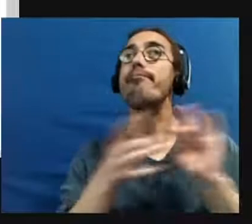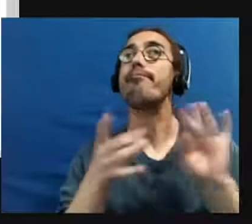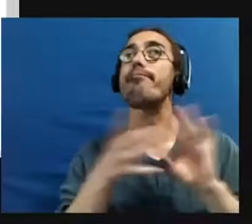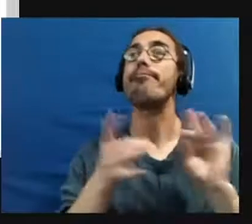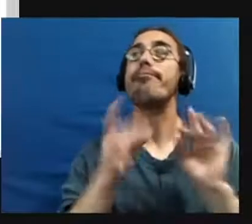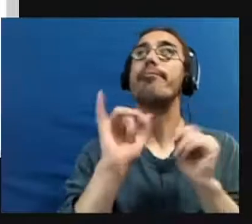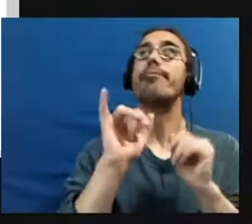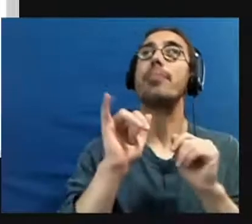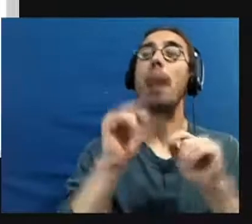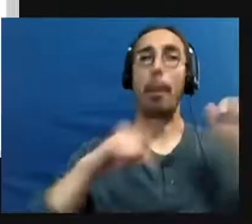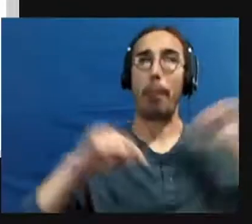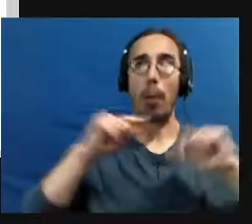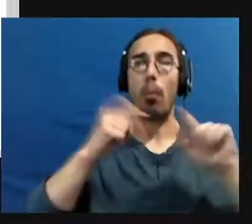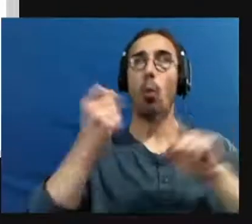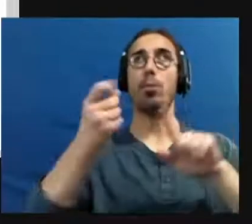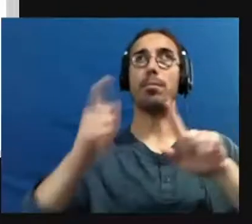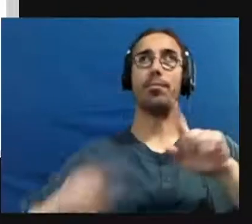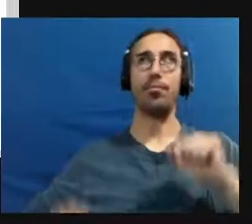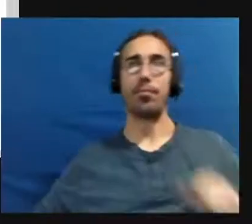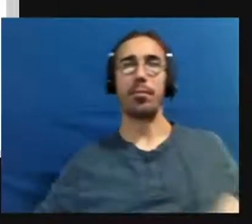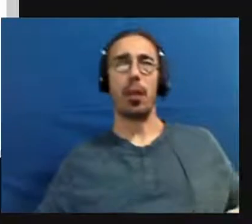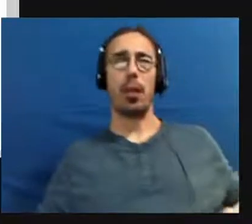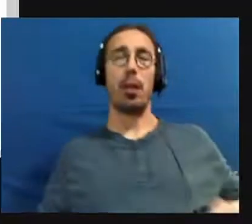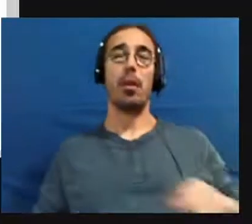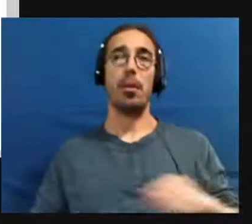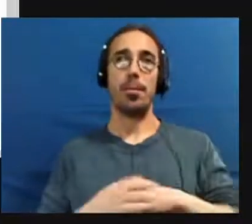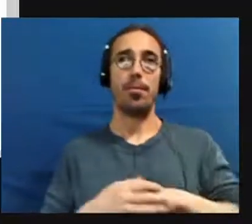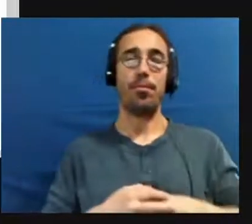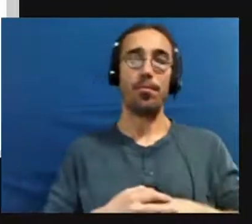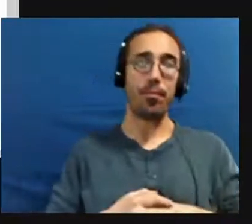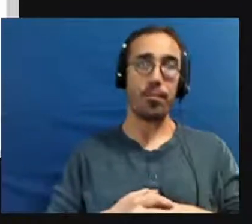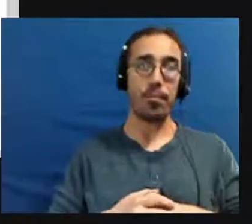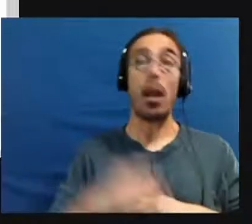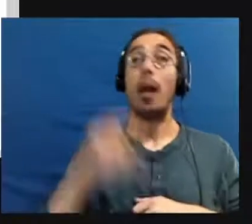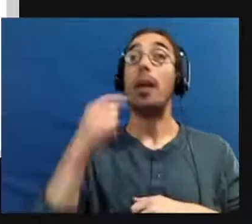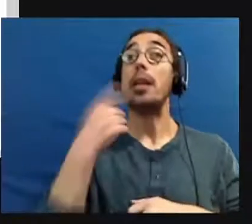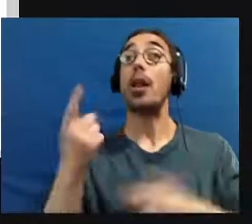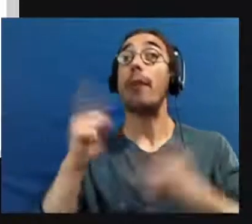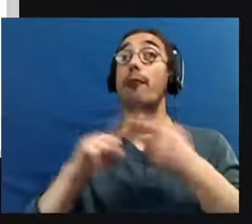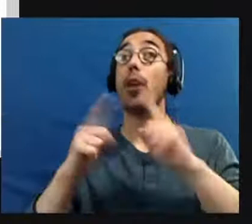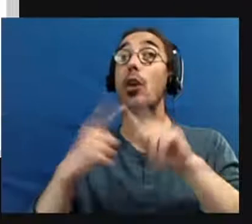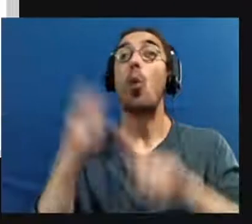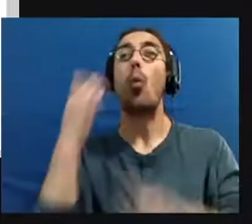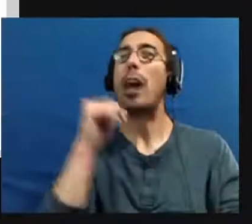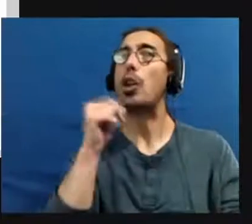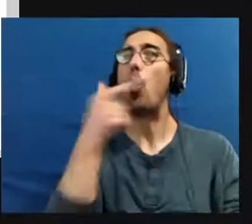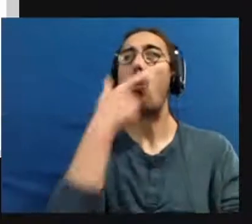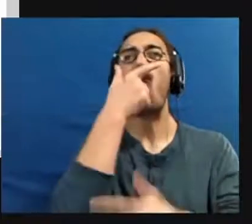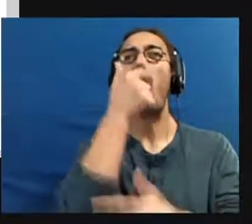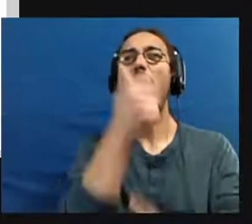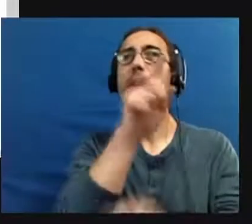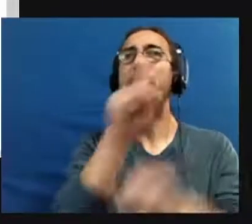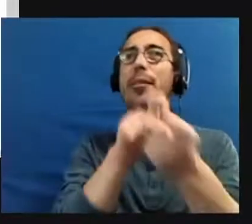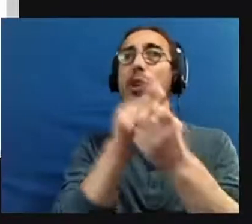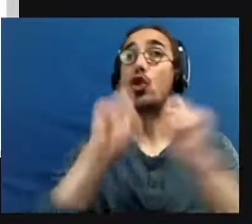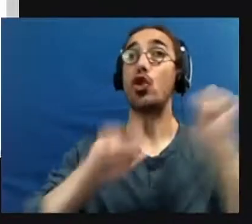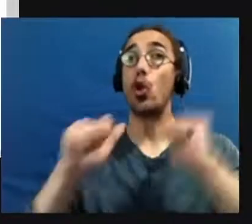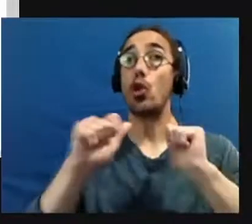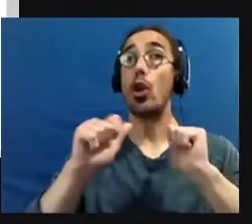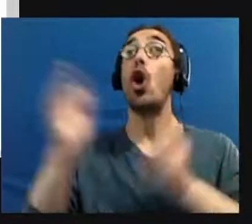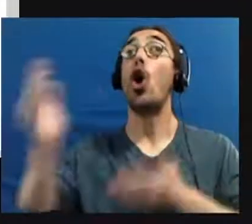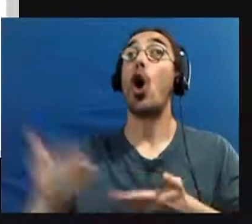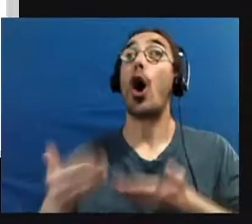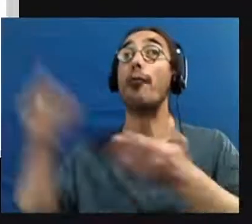me back up. So it says, tell a friend why you don't watch certain shows or films and offer alternative